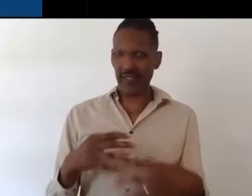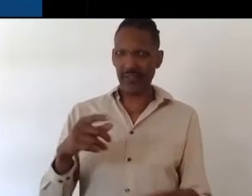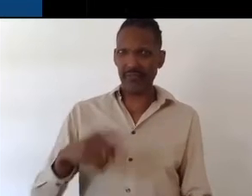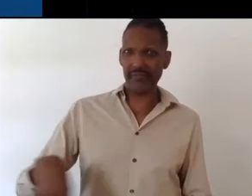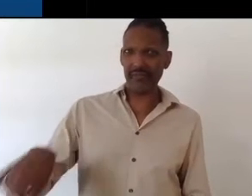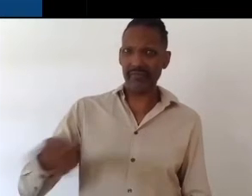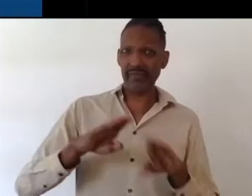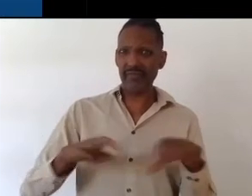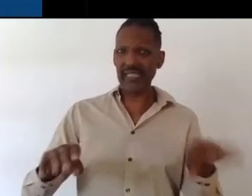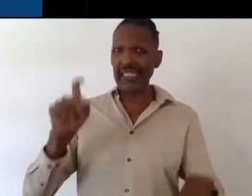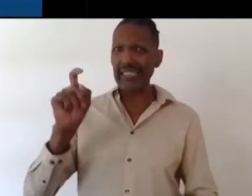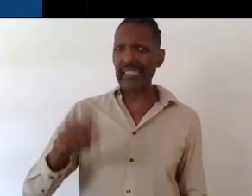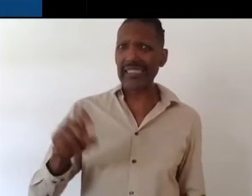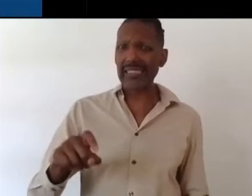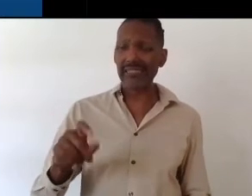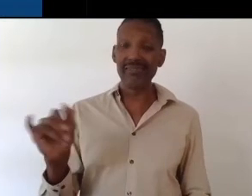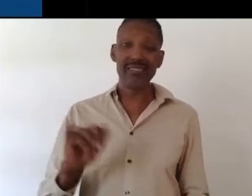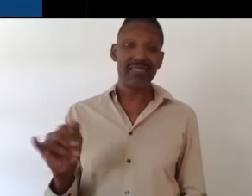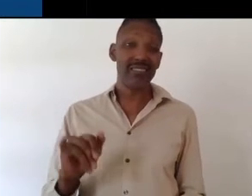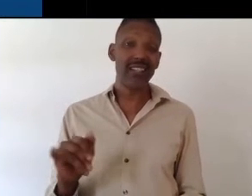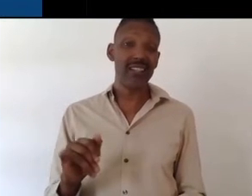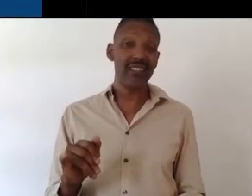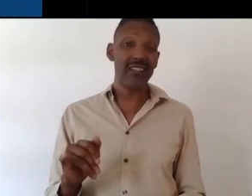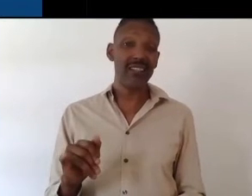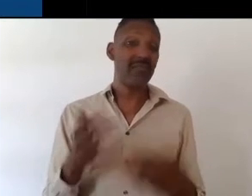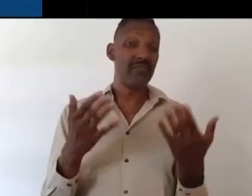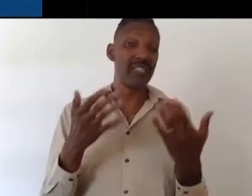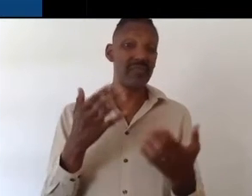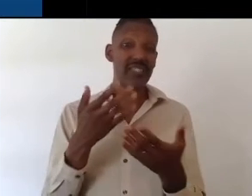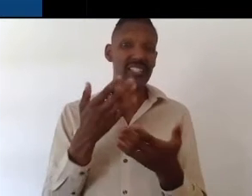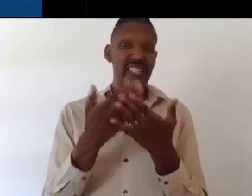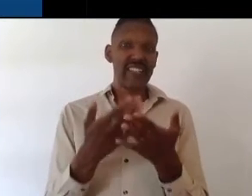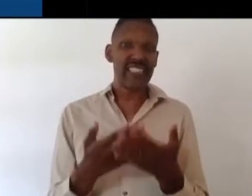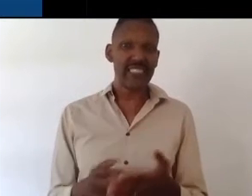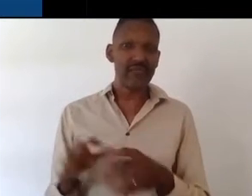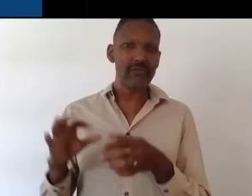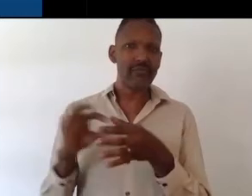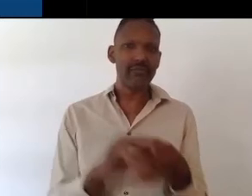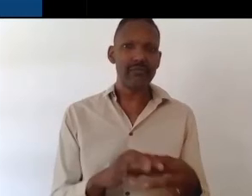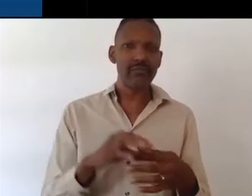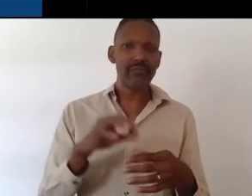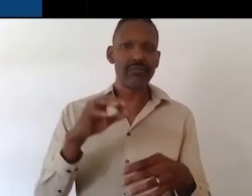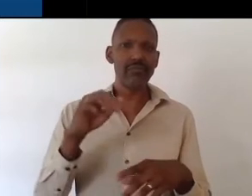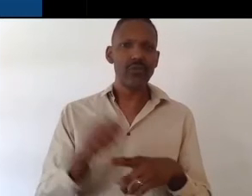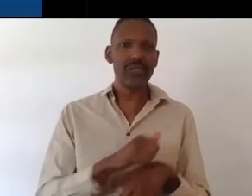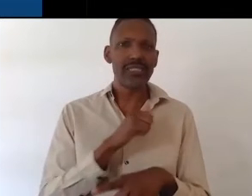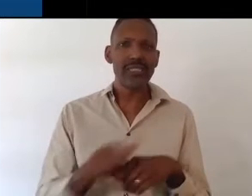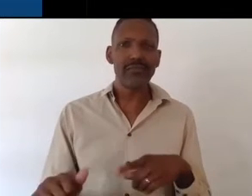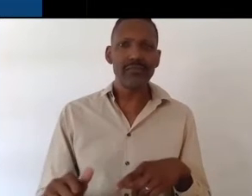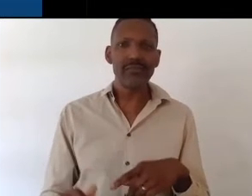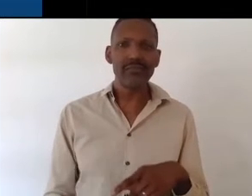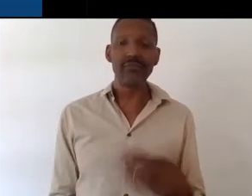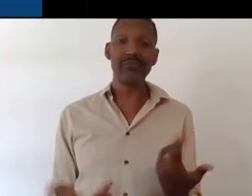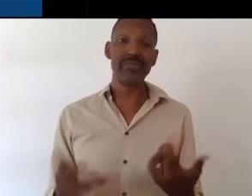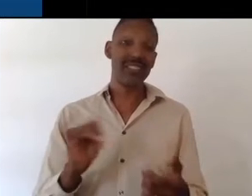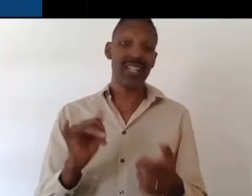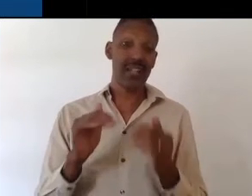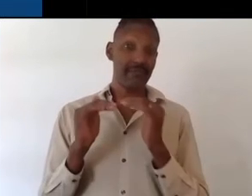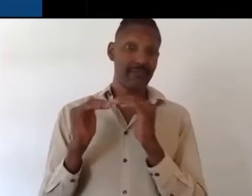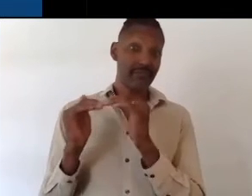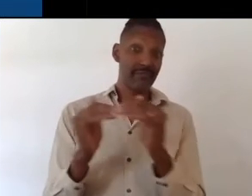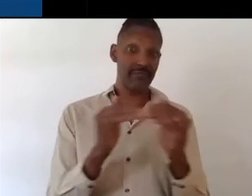respect to communication, PECs, if your child needs to use an iPad to communicate,